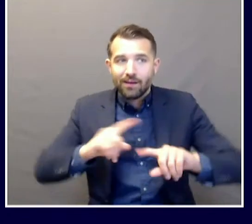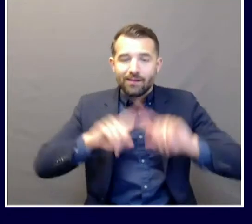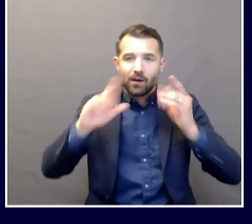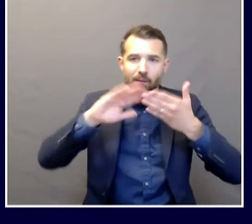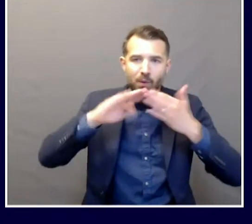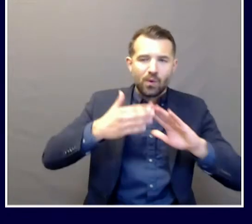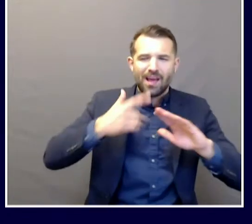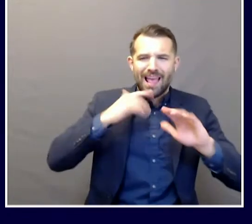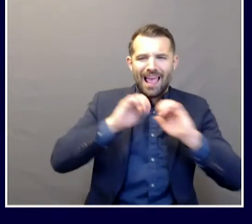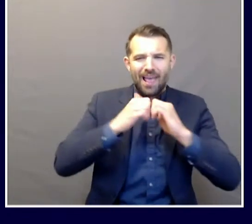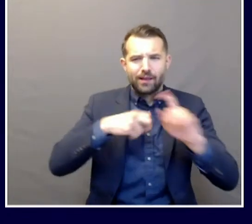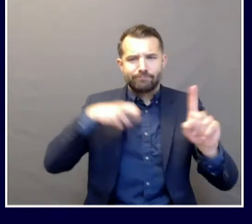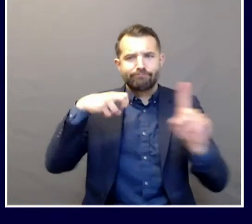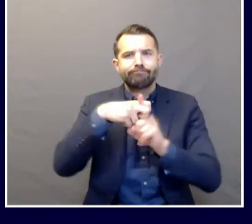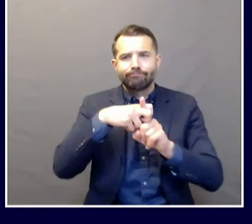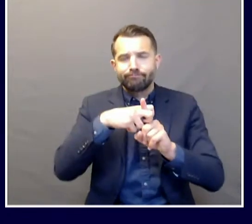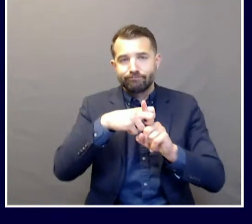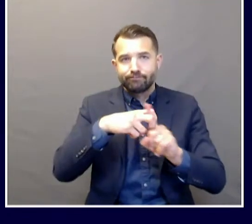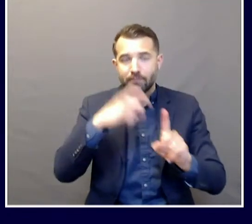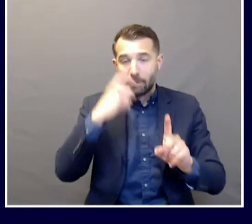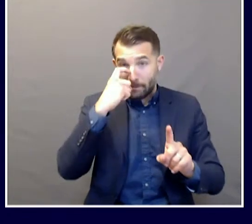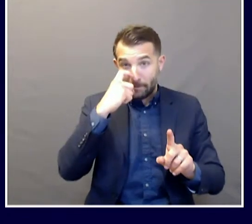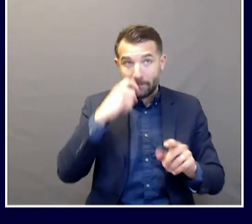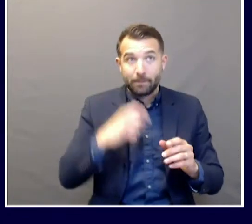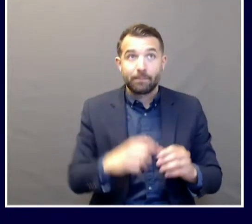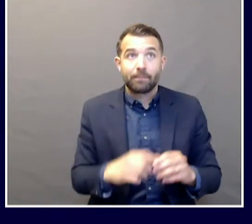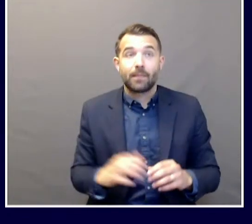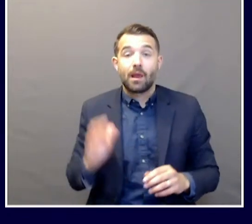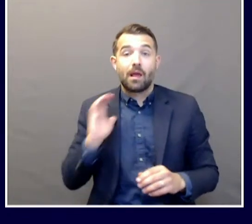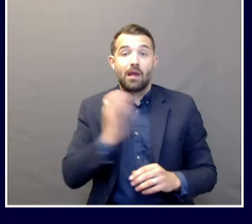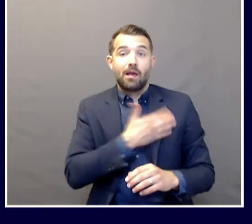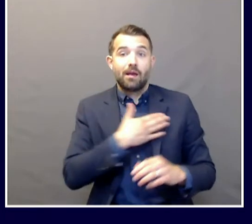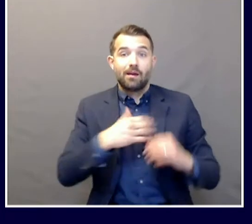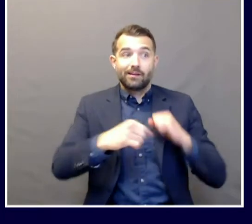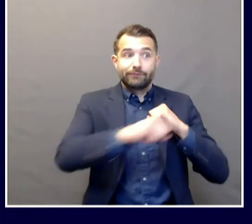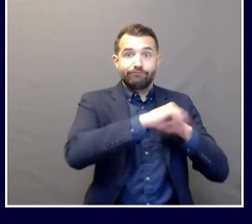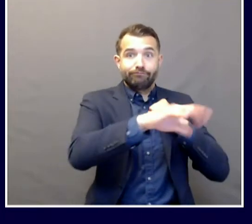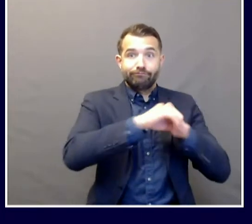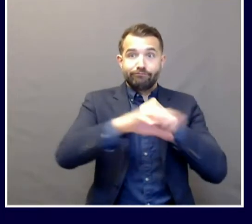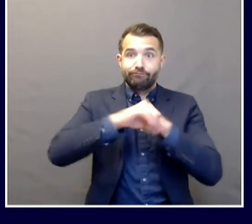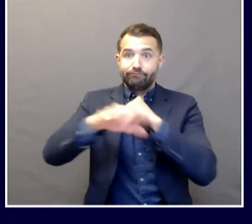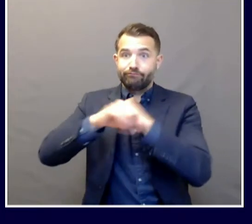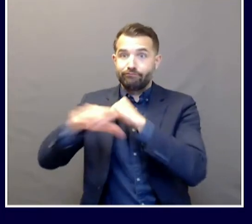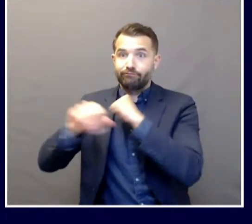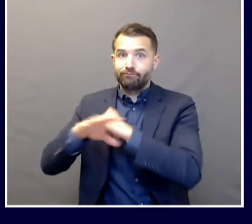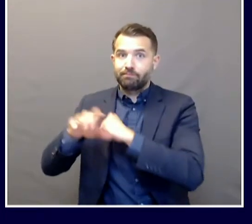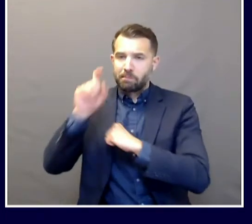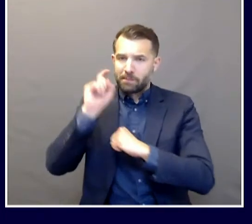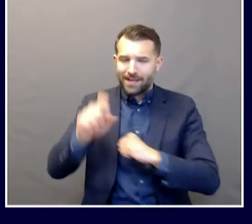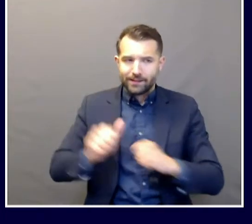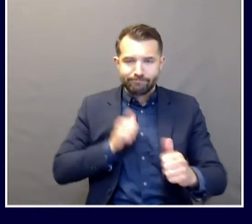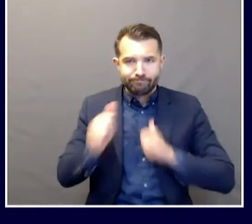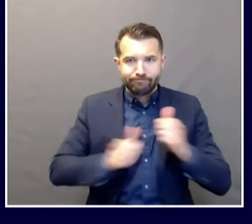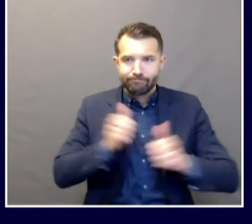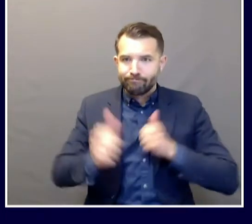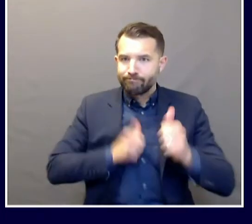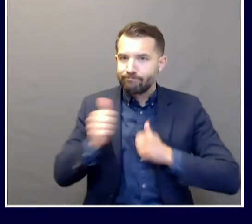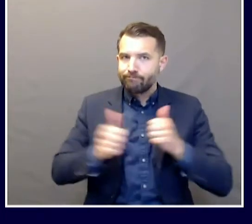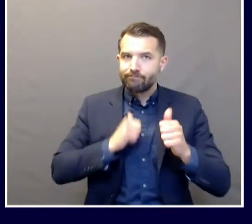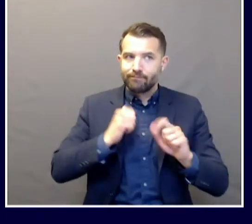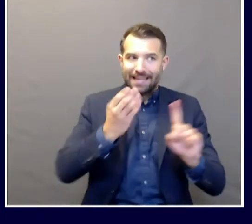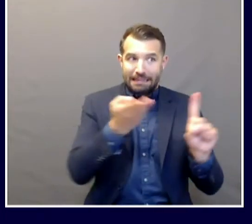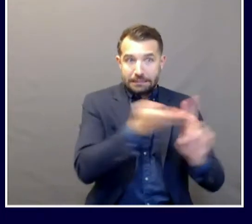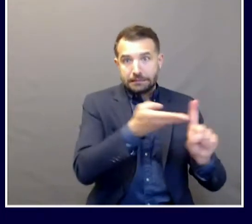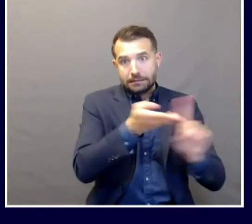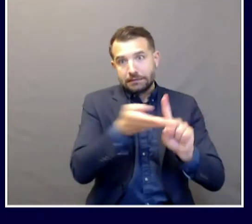ads, the ads that are not so much focused on convincing you to get vaccinated, but addressing the needs of people who want